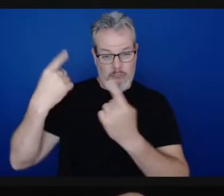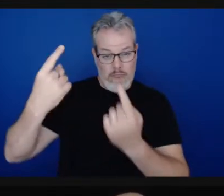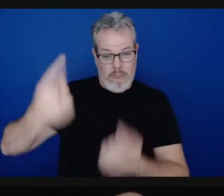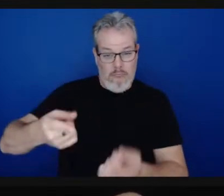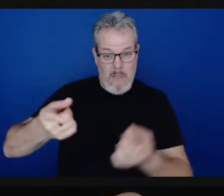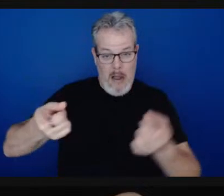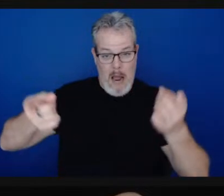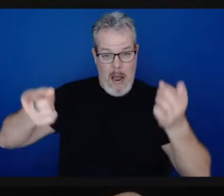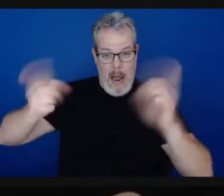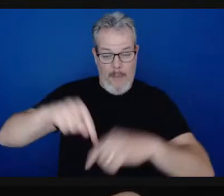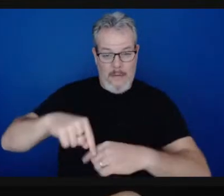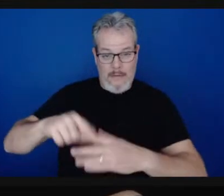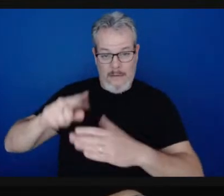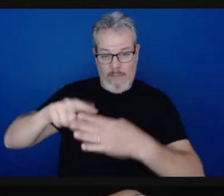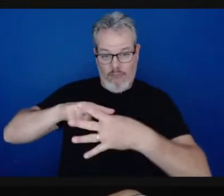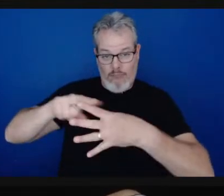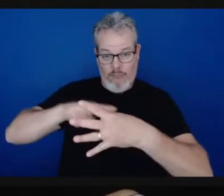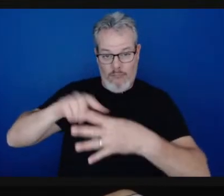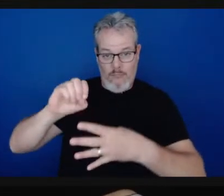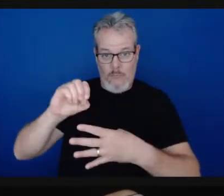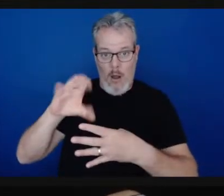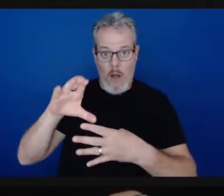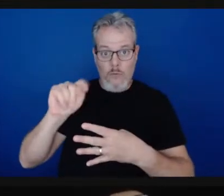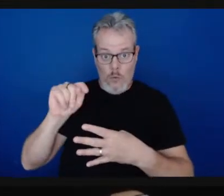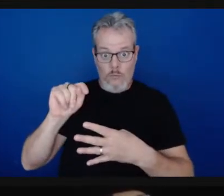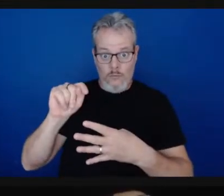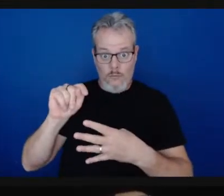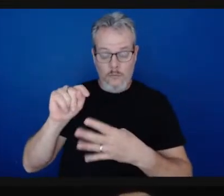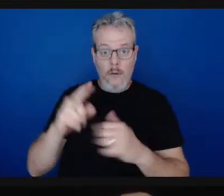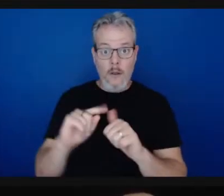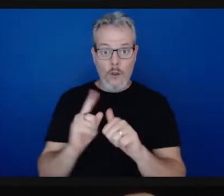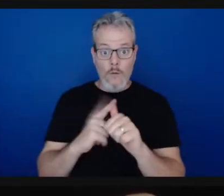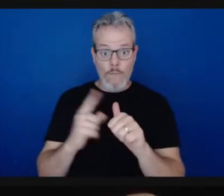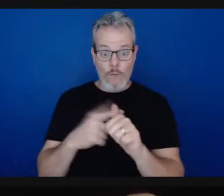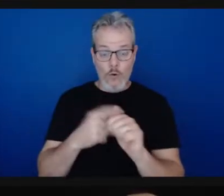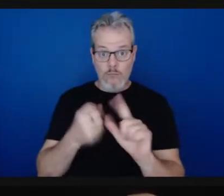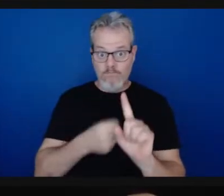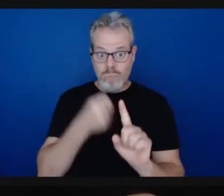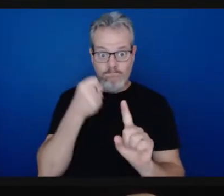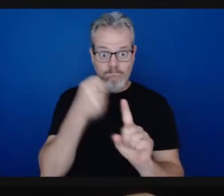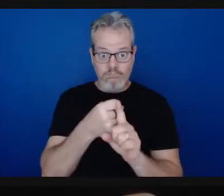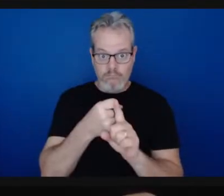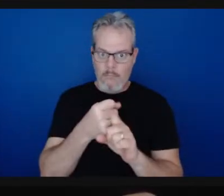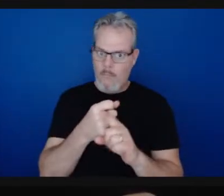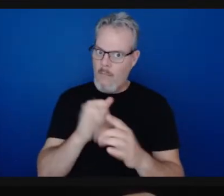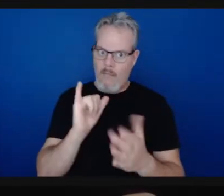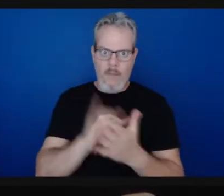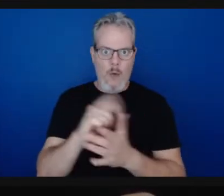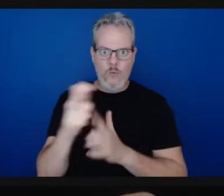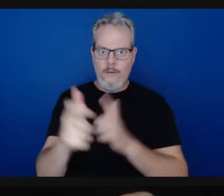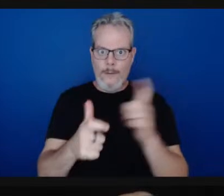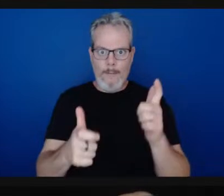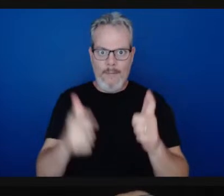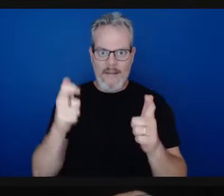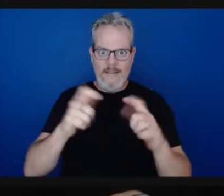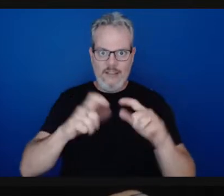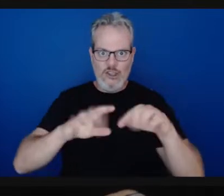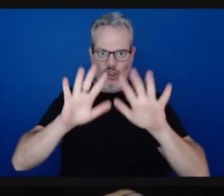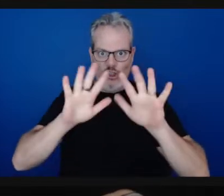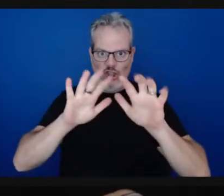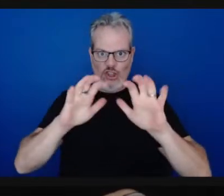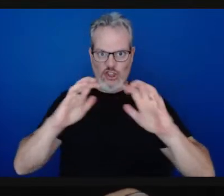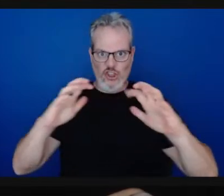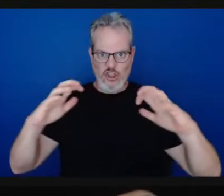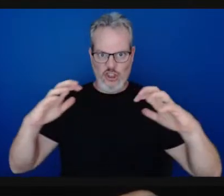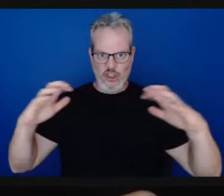beginning of October. So that initial pulse back then was really the biggest flurry of earthquake